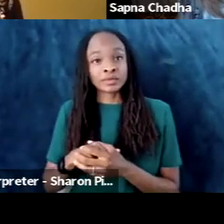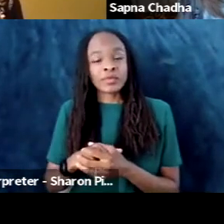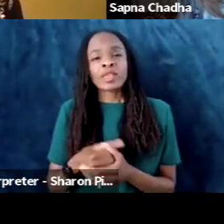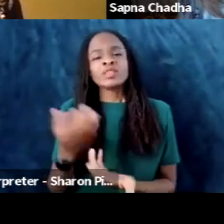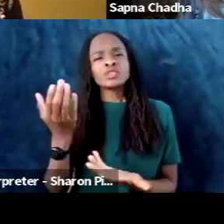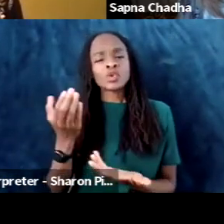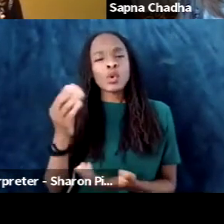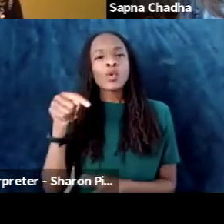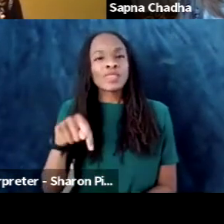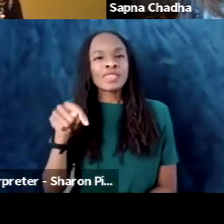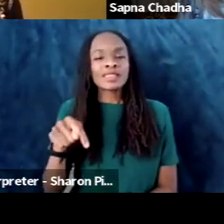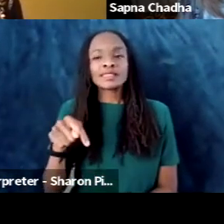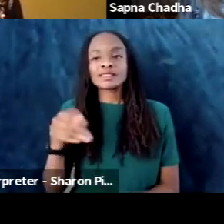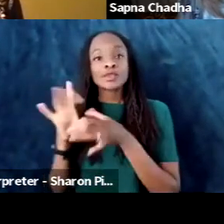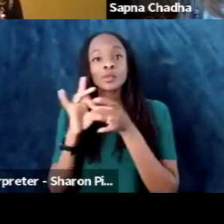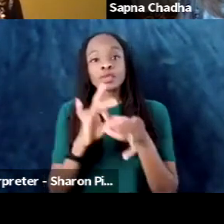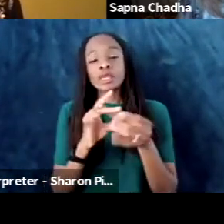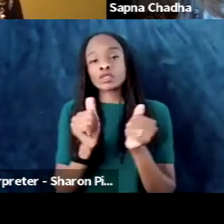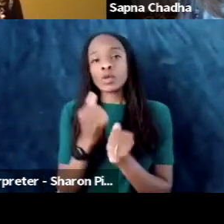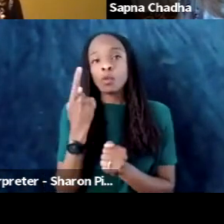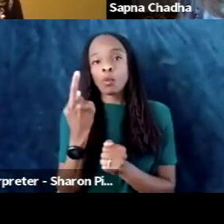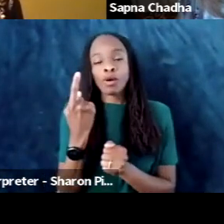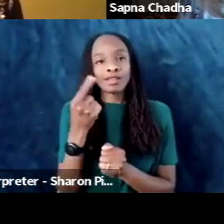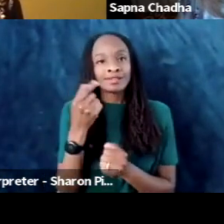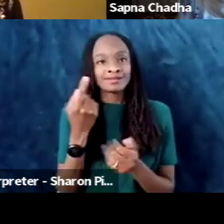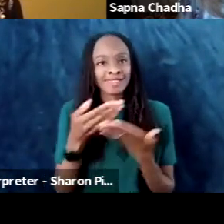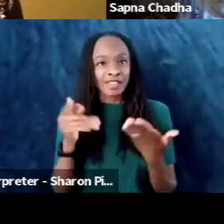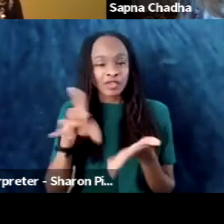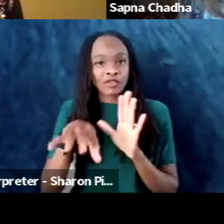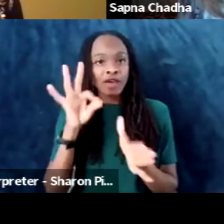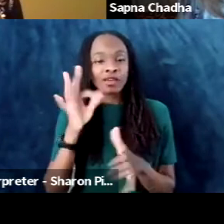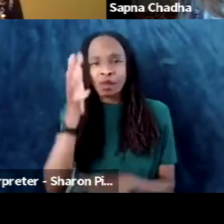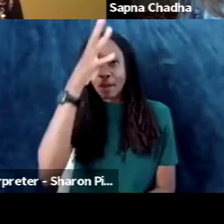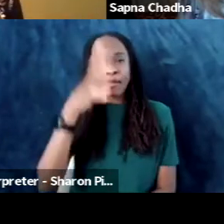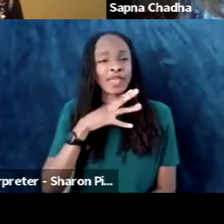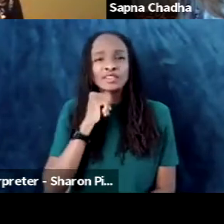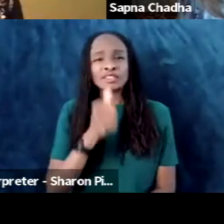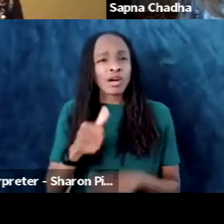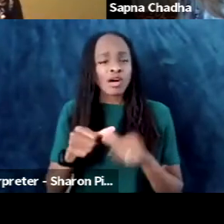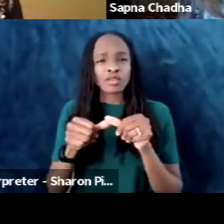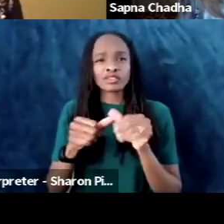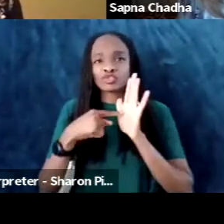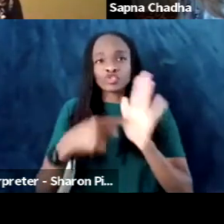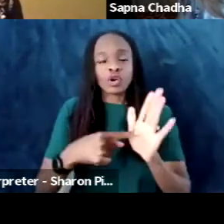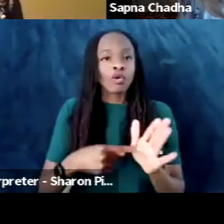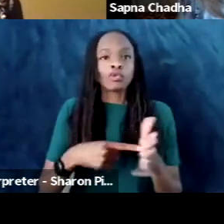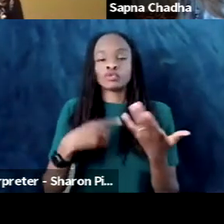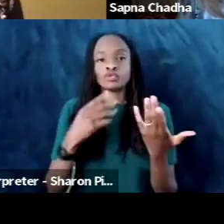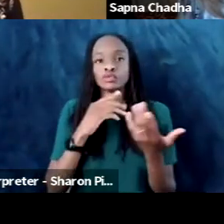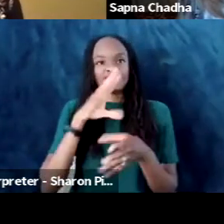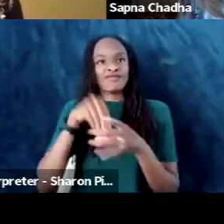This speaks to, one of your findings that, men are not portrayed consistently as being involved in domestic